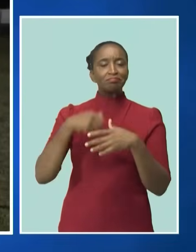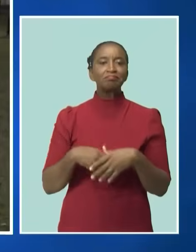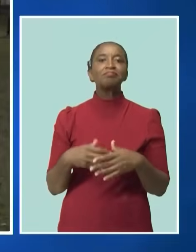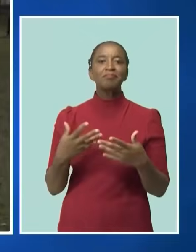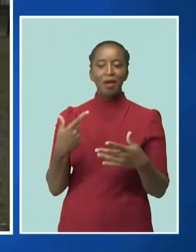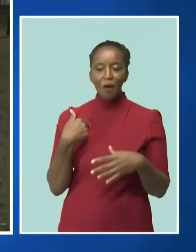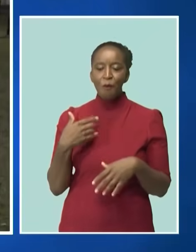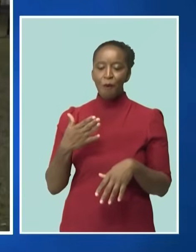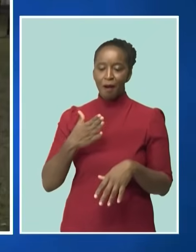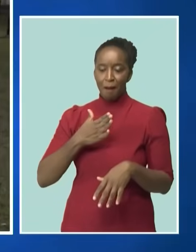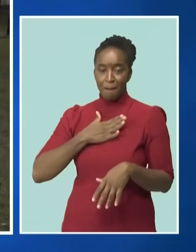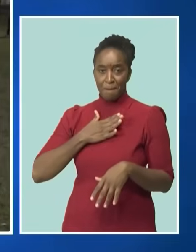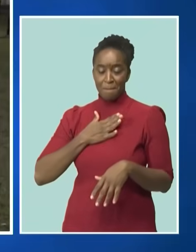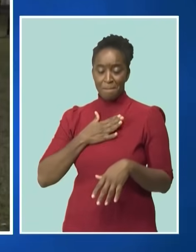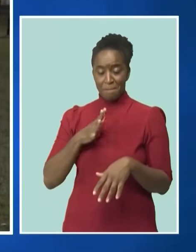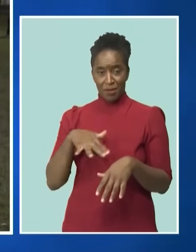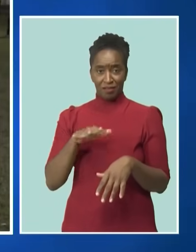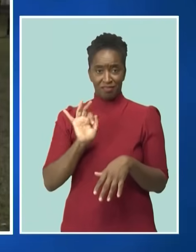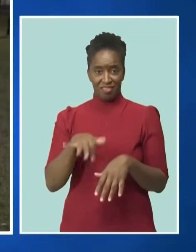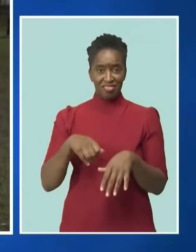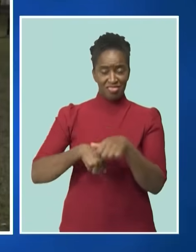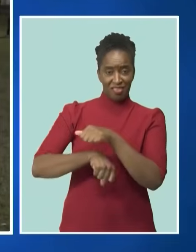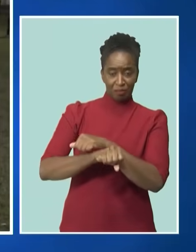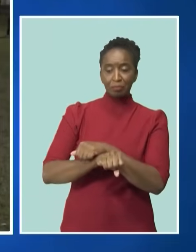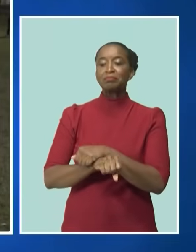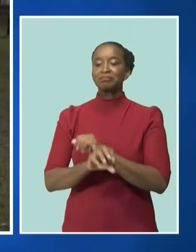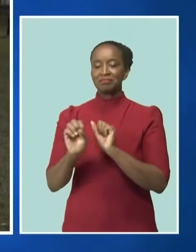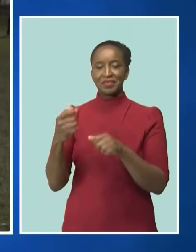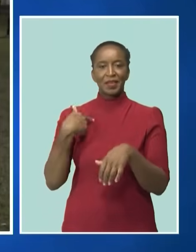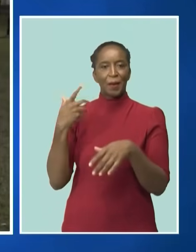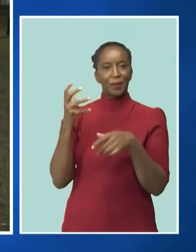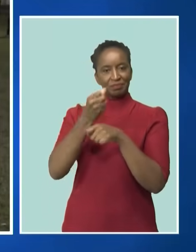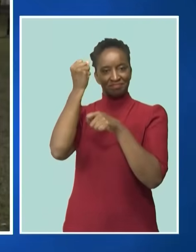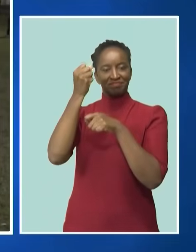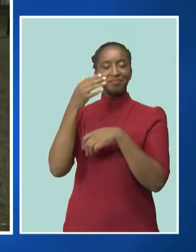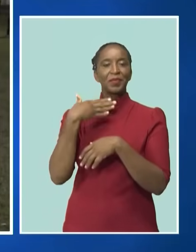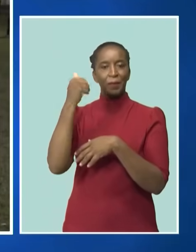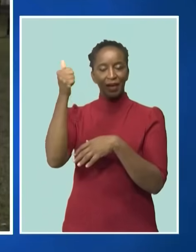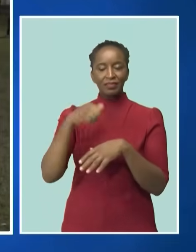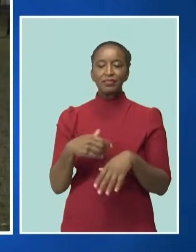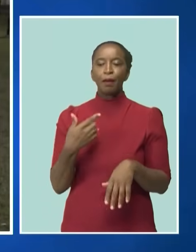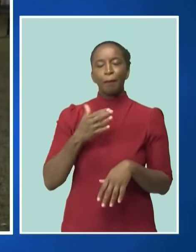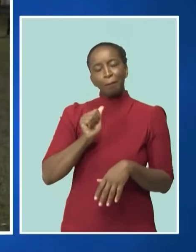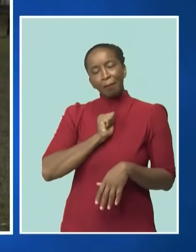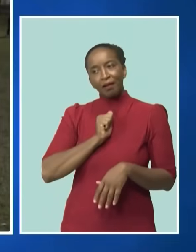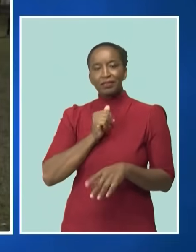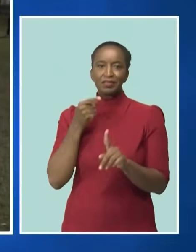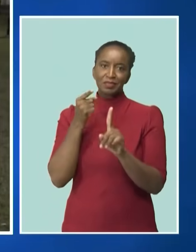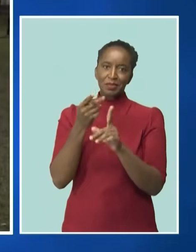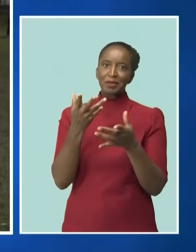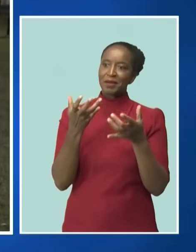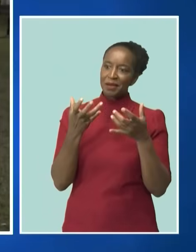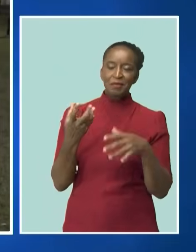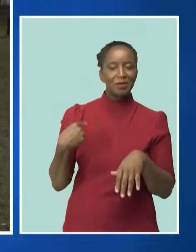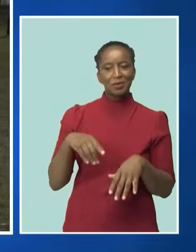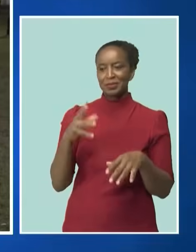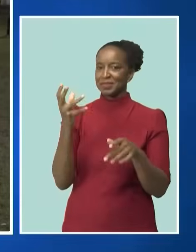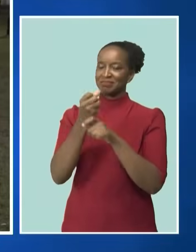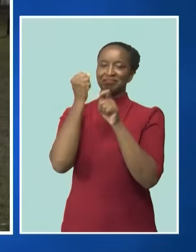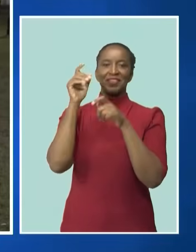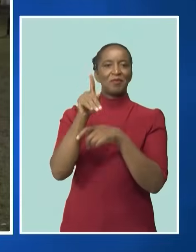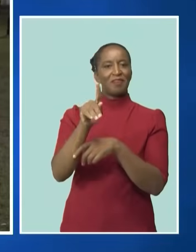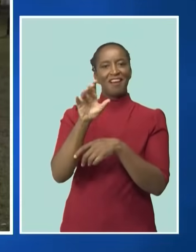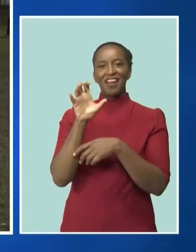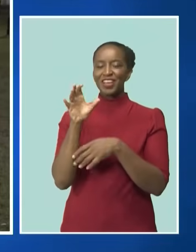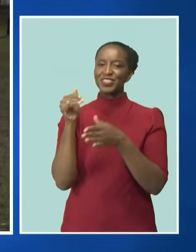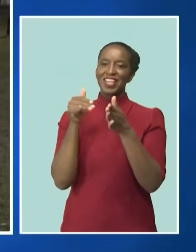defender. My personal goal with the team is to win, of course. It would be lovely for Paradise to win $100,000. I can